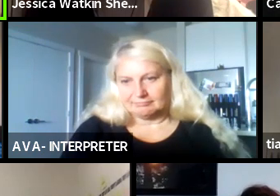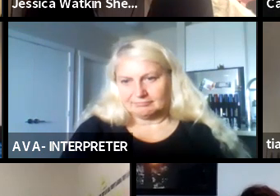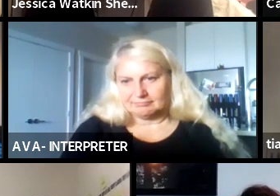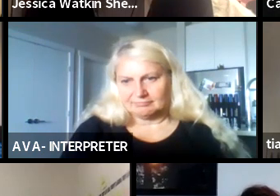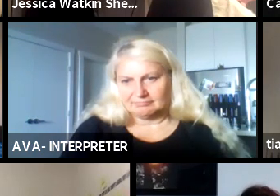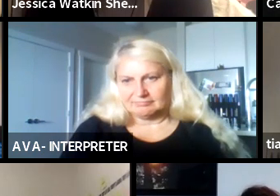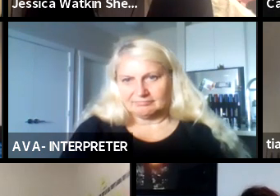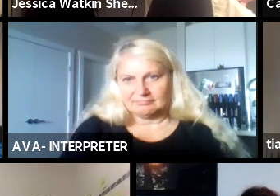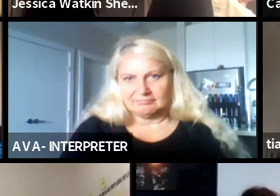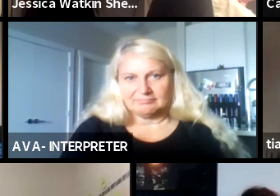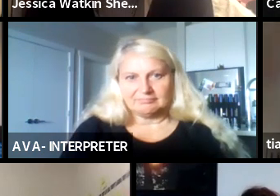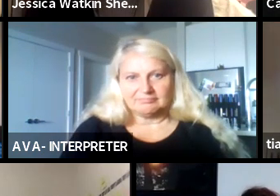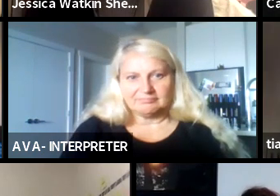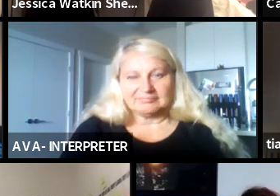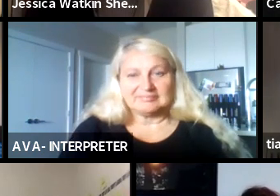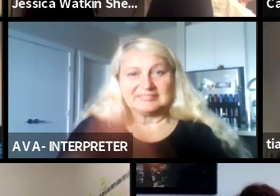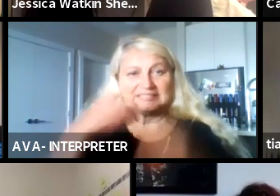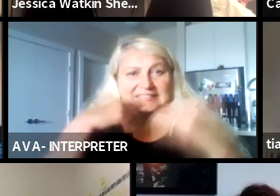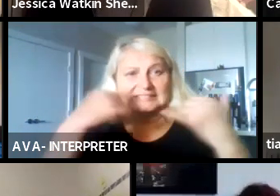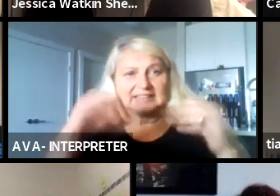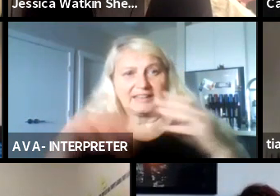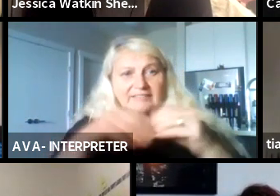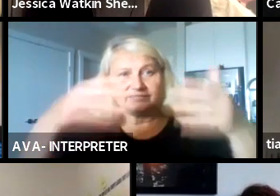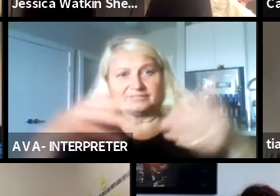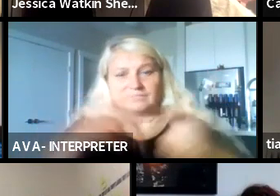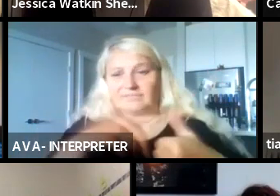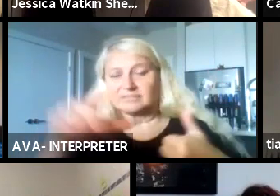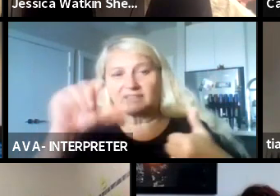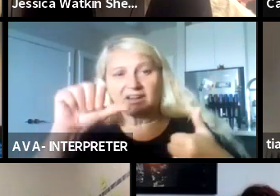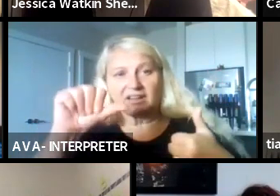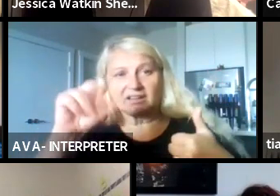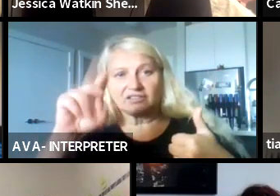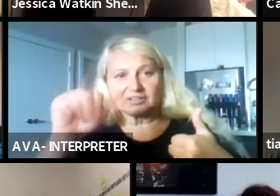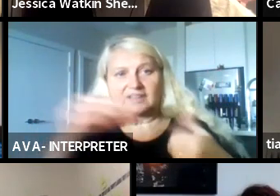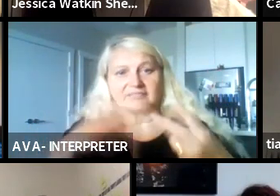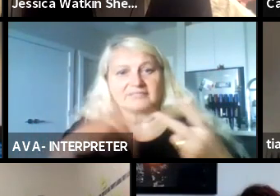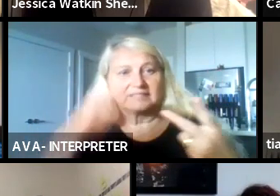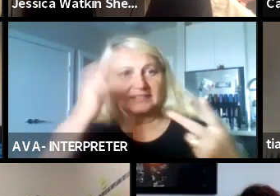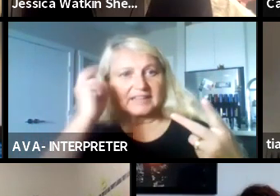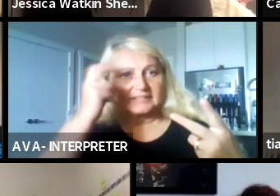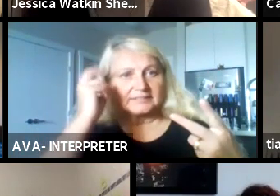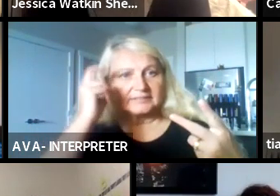I think we've yet to hear from Andrea and Landon.